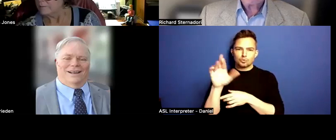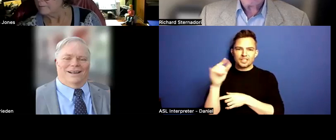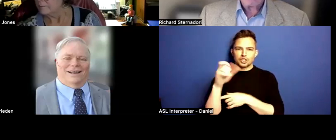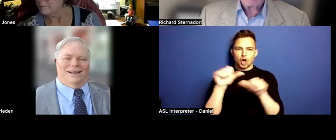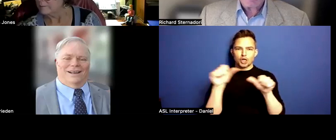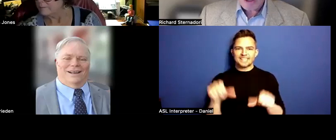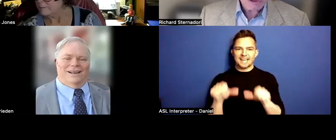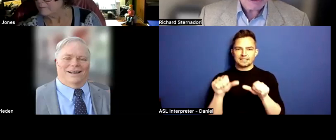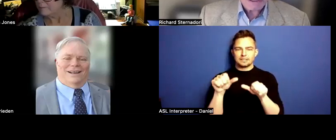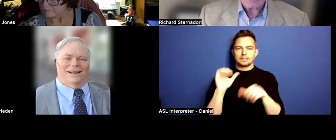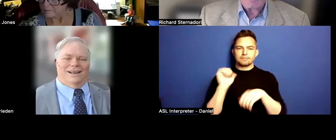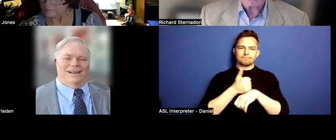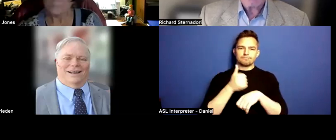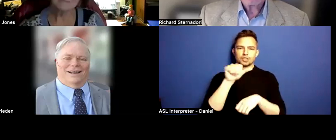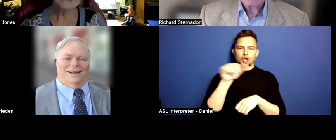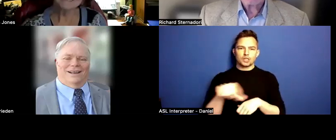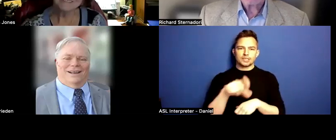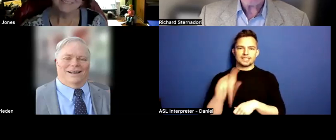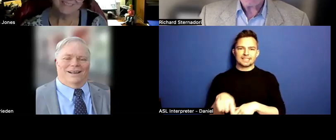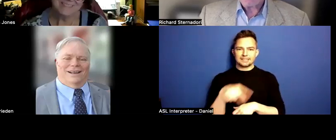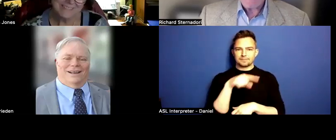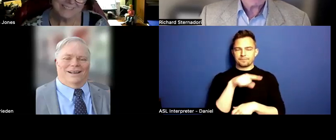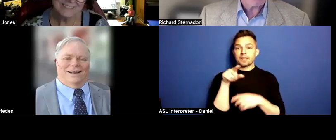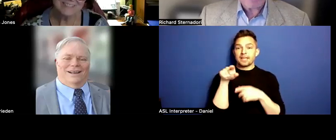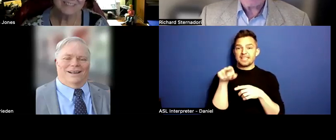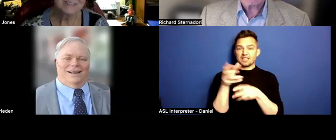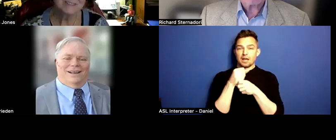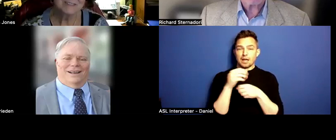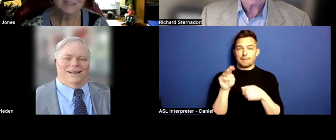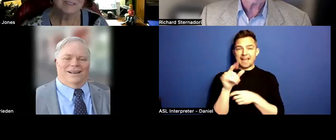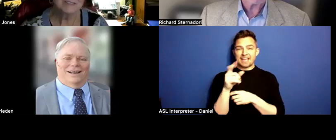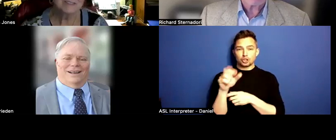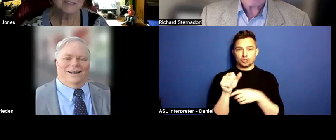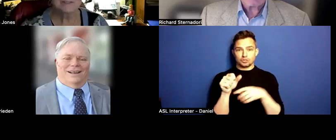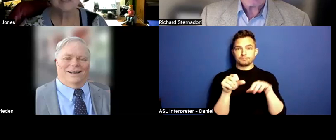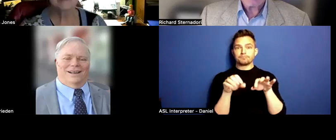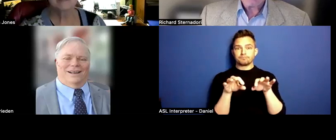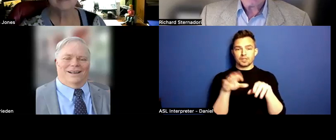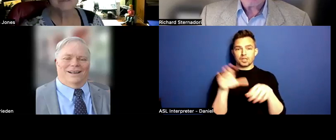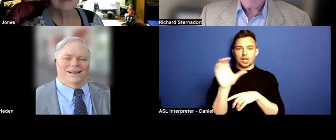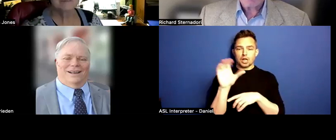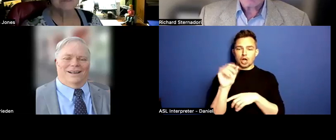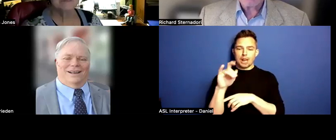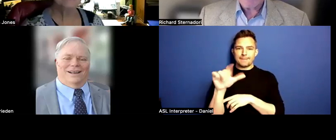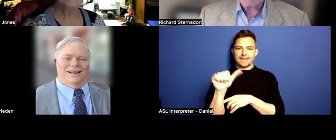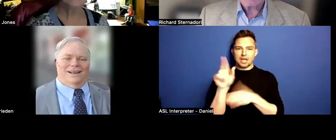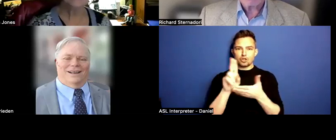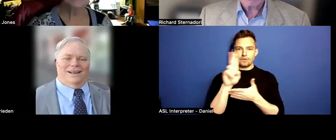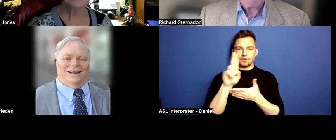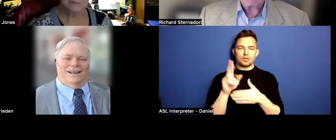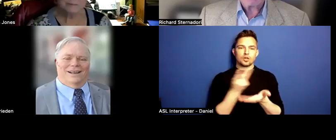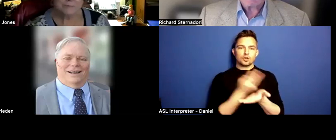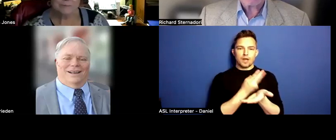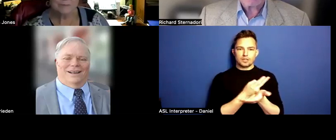in Austin, Texas, pardon me. He received a Master of Architecture from Columbia University, Graduate School of